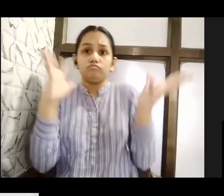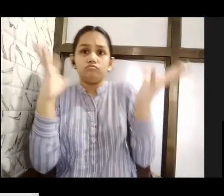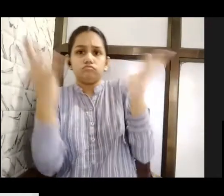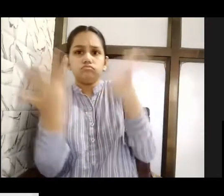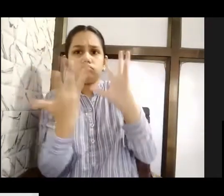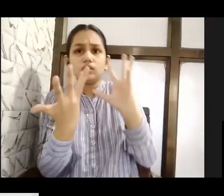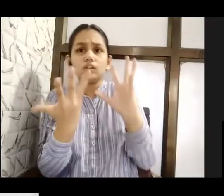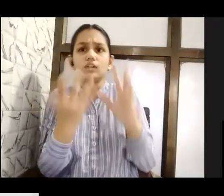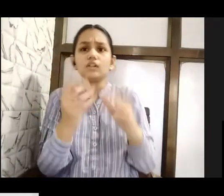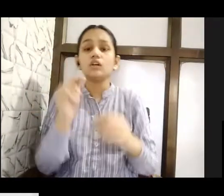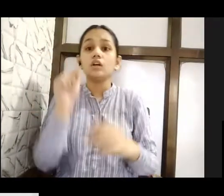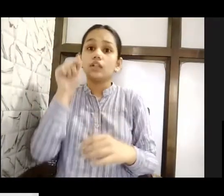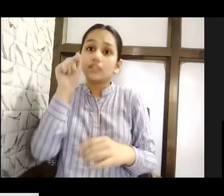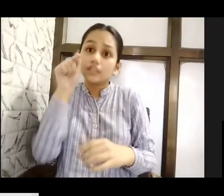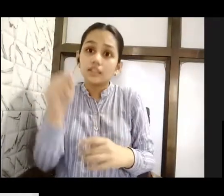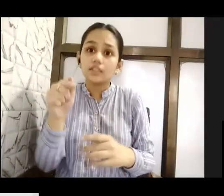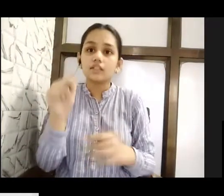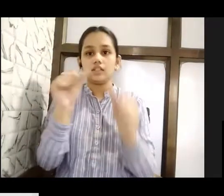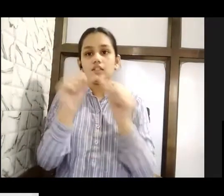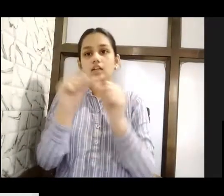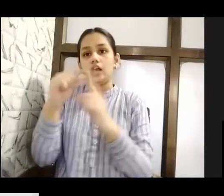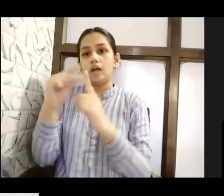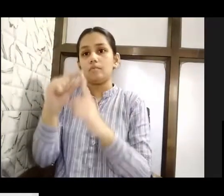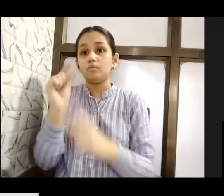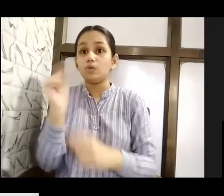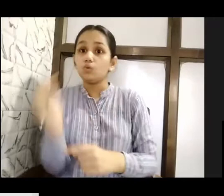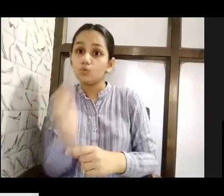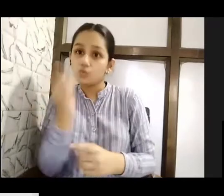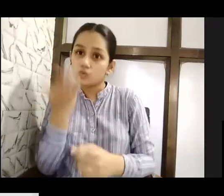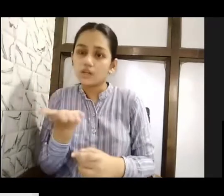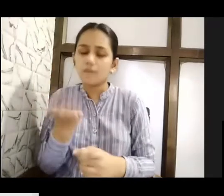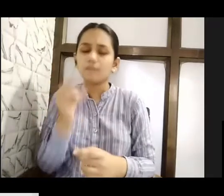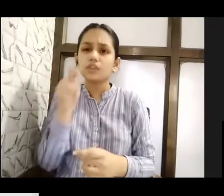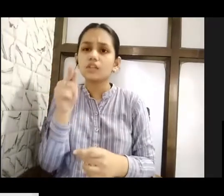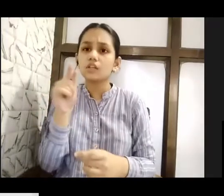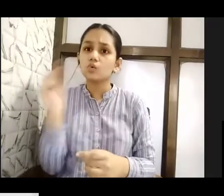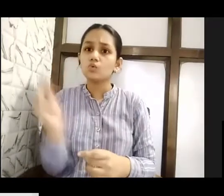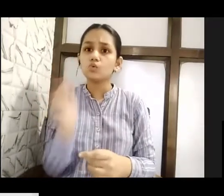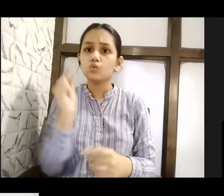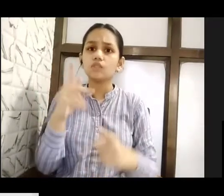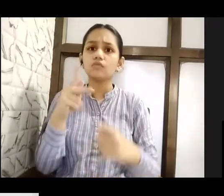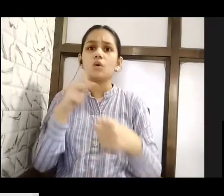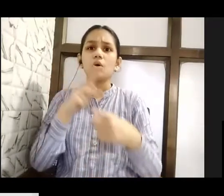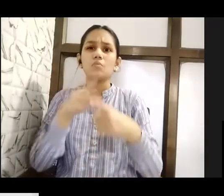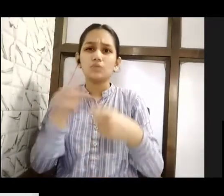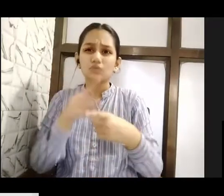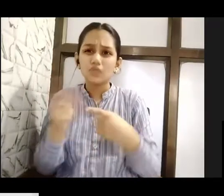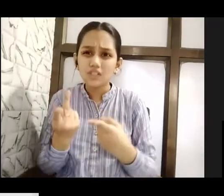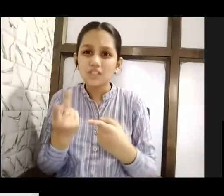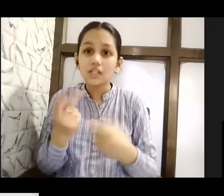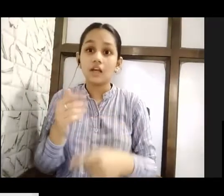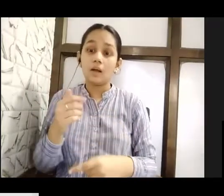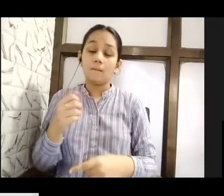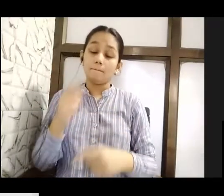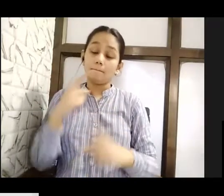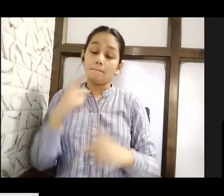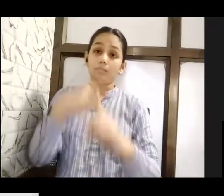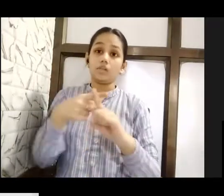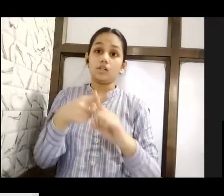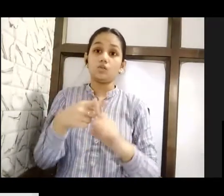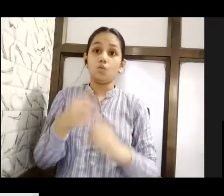are using Canva for their professional and personal use of